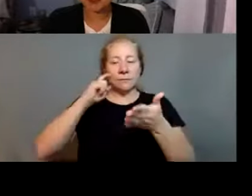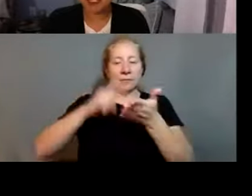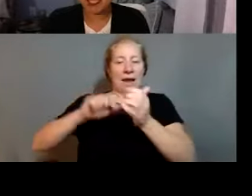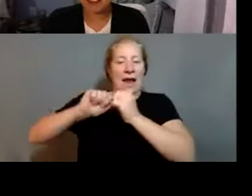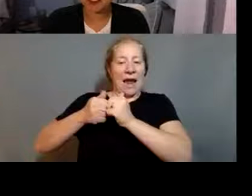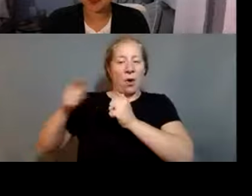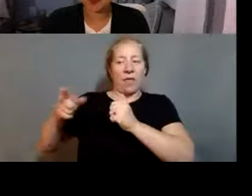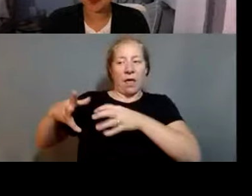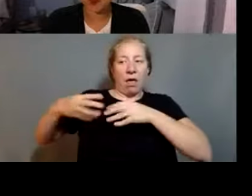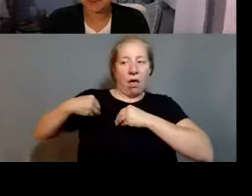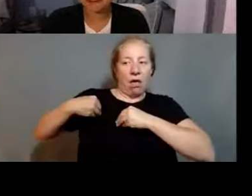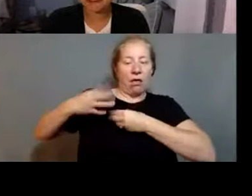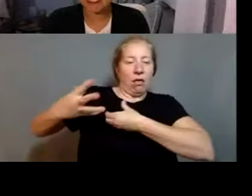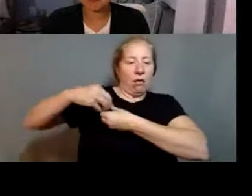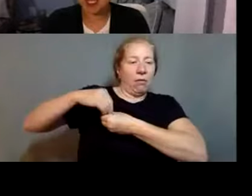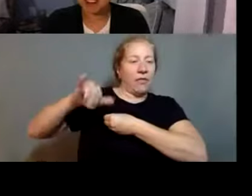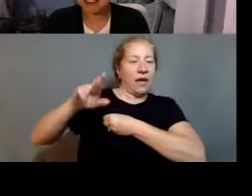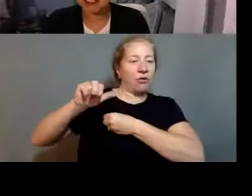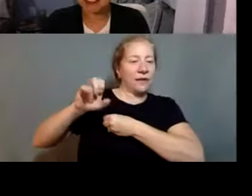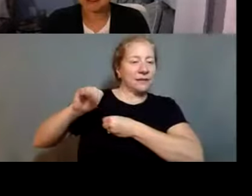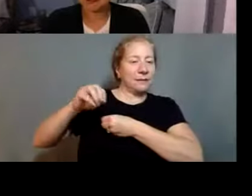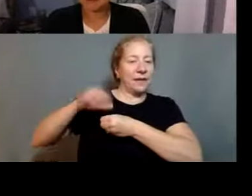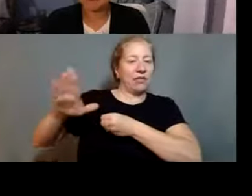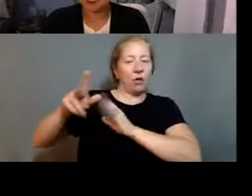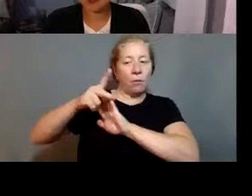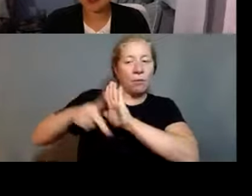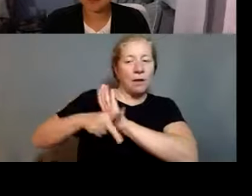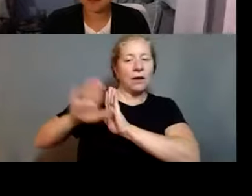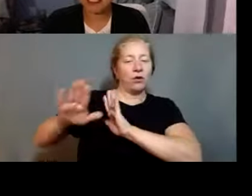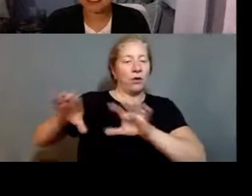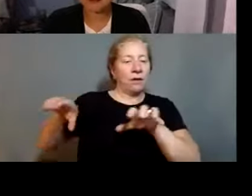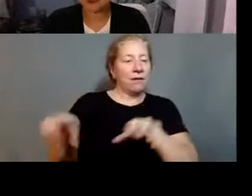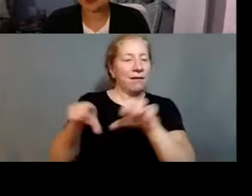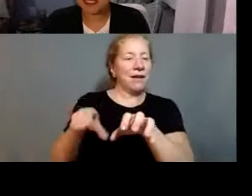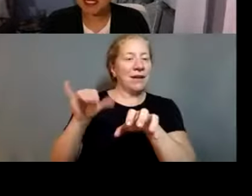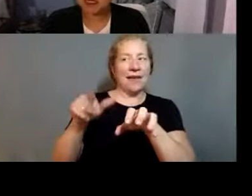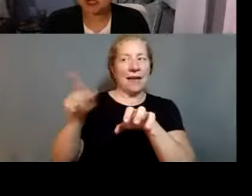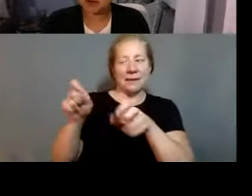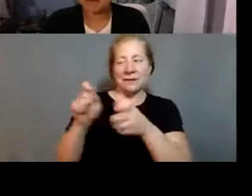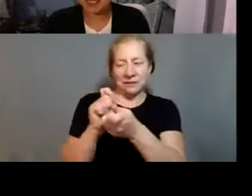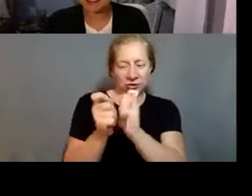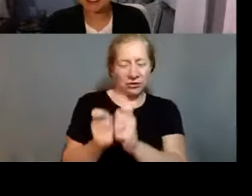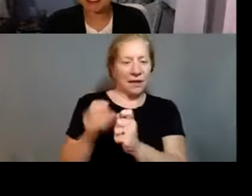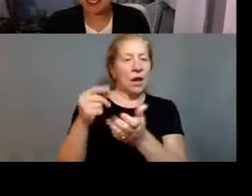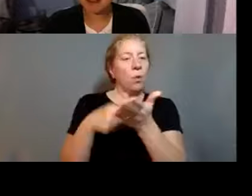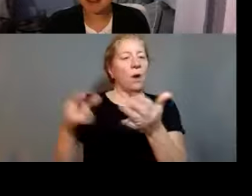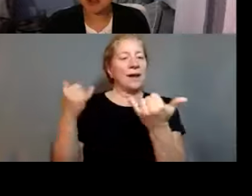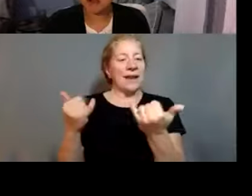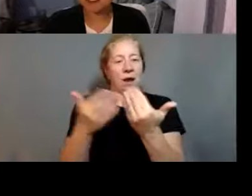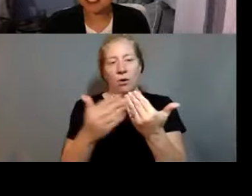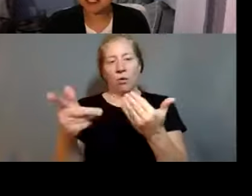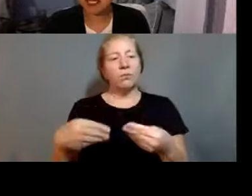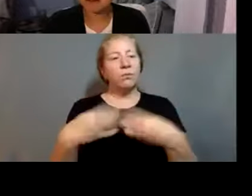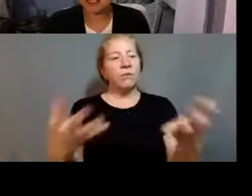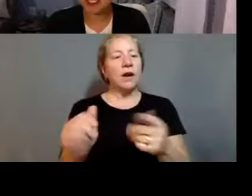really look at what are the steps and policies that are being done, the trainings that are provided to staff and